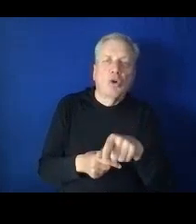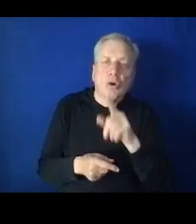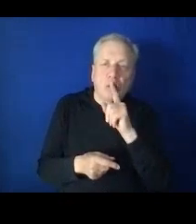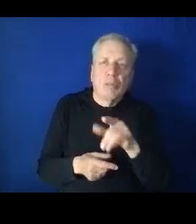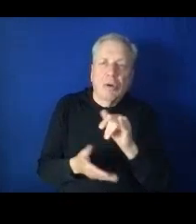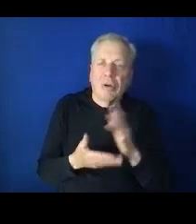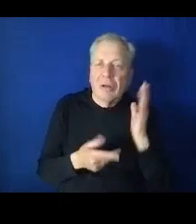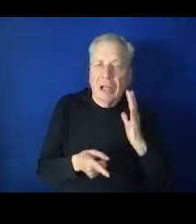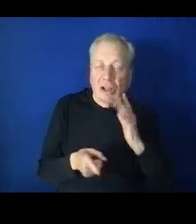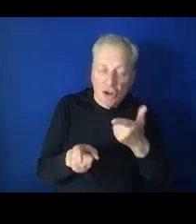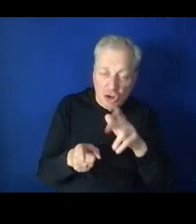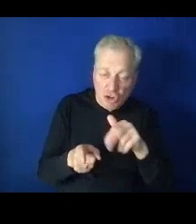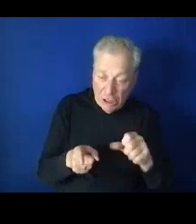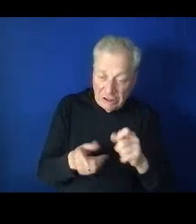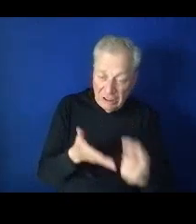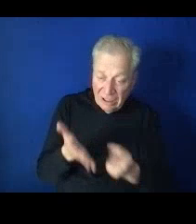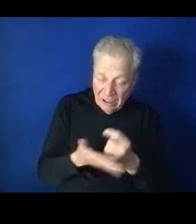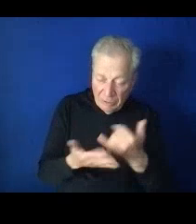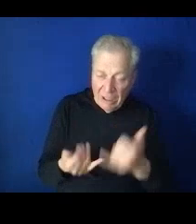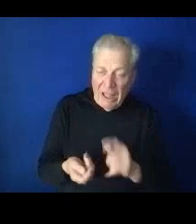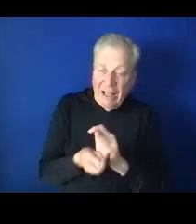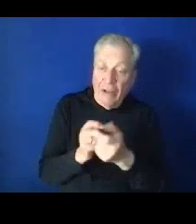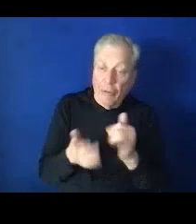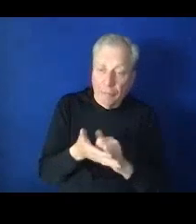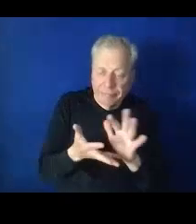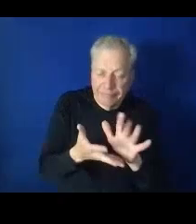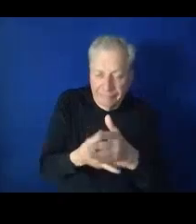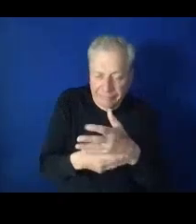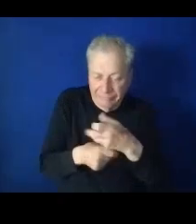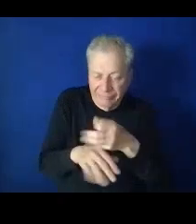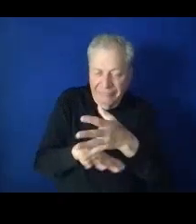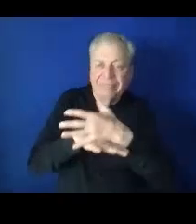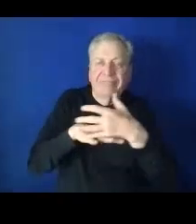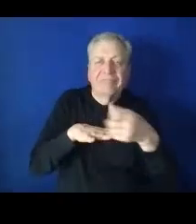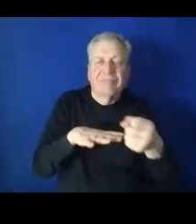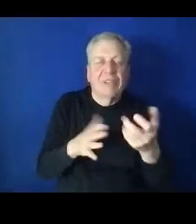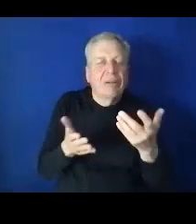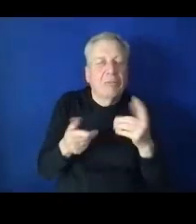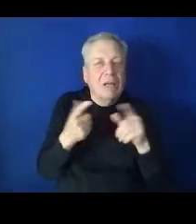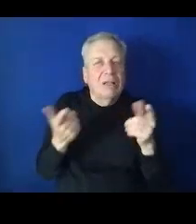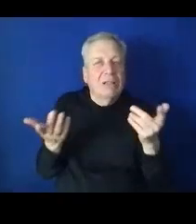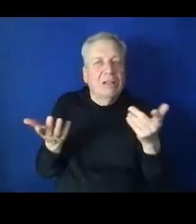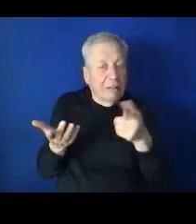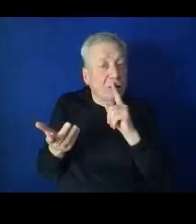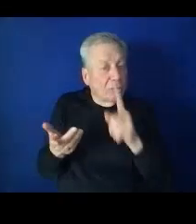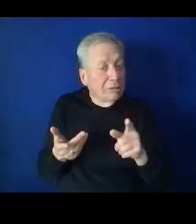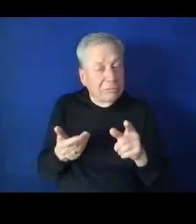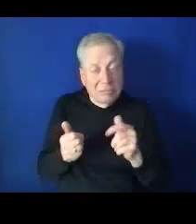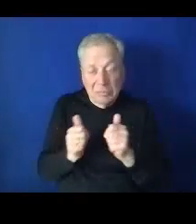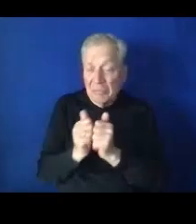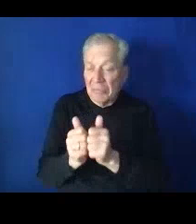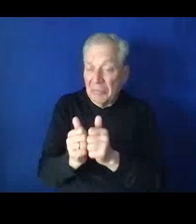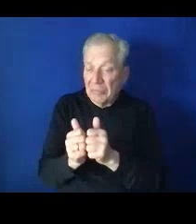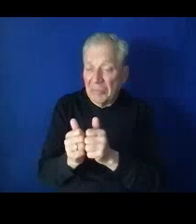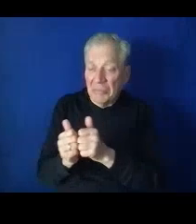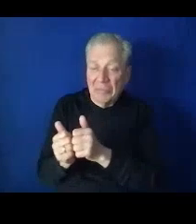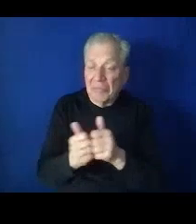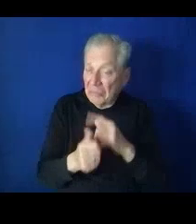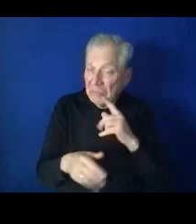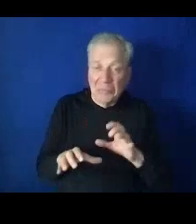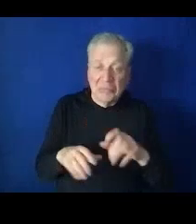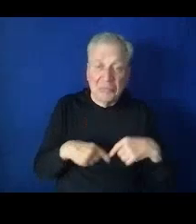once growing and has crowded it out. But they have coexisted for years, and it seems to be doing